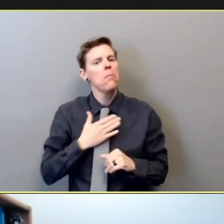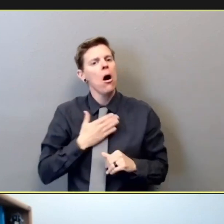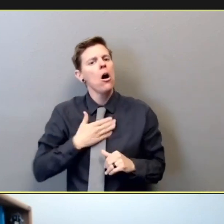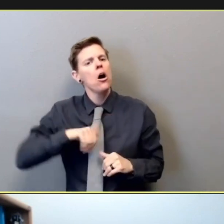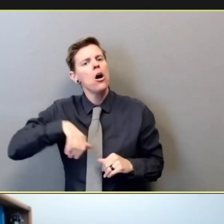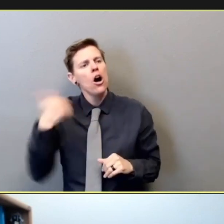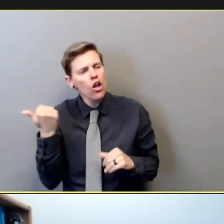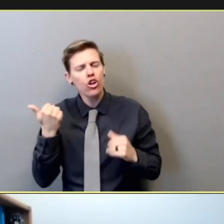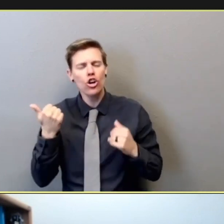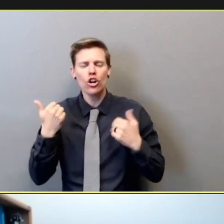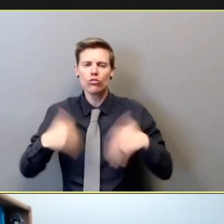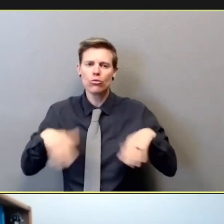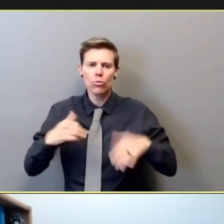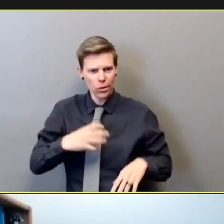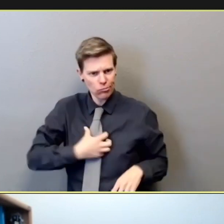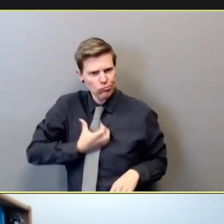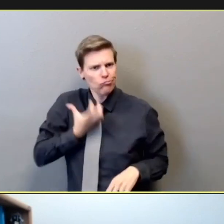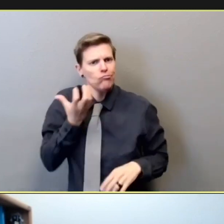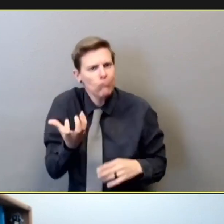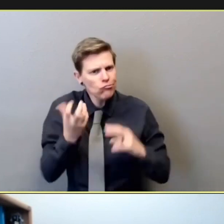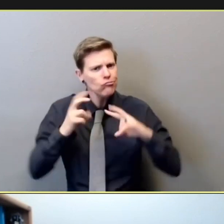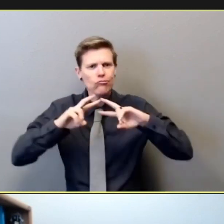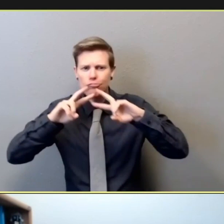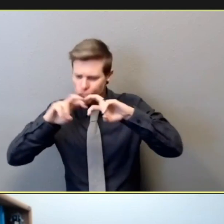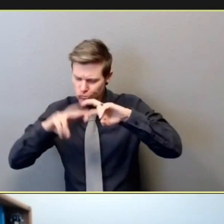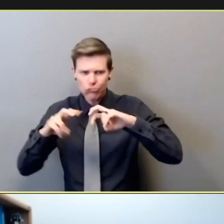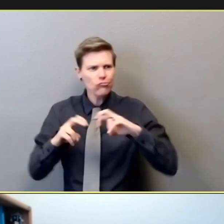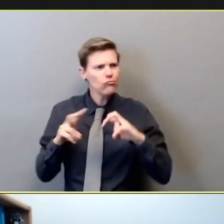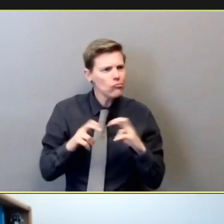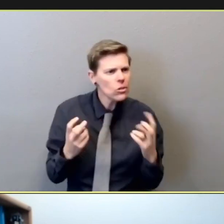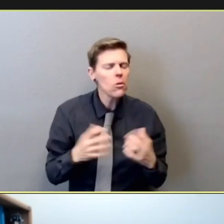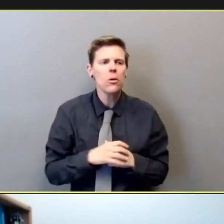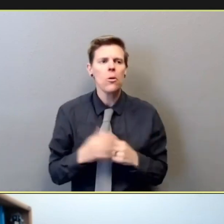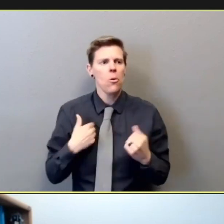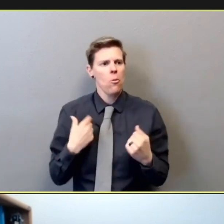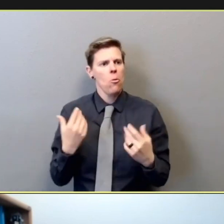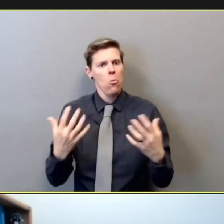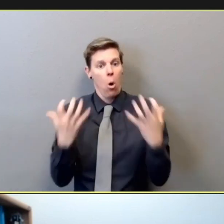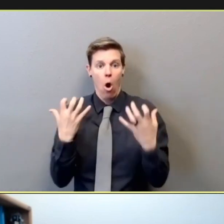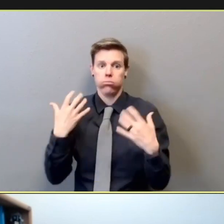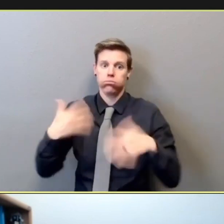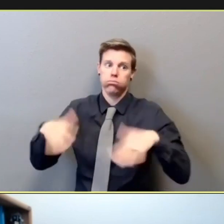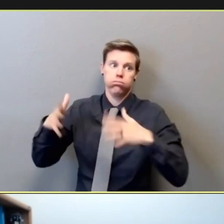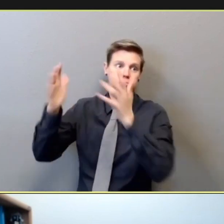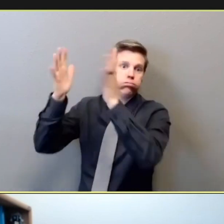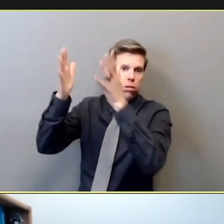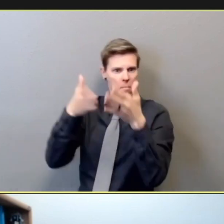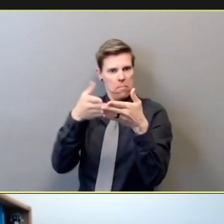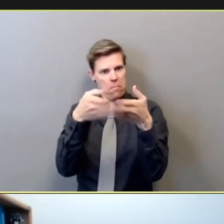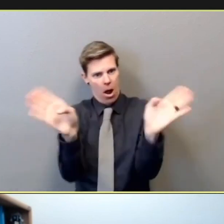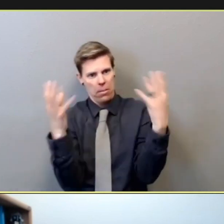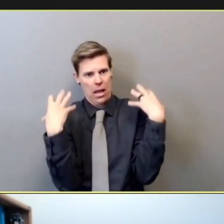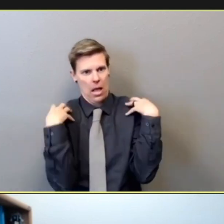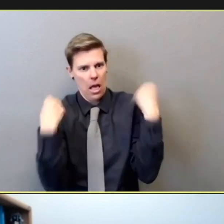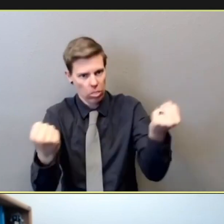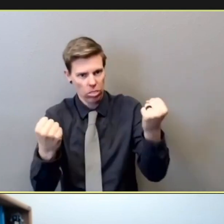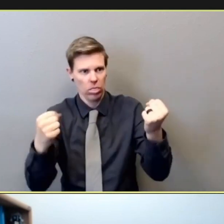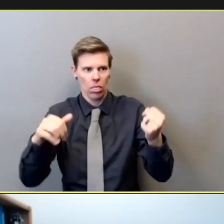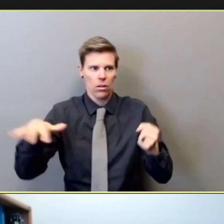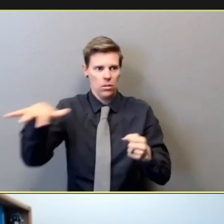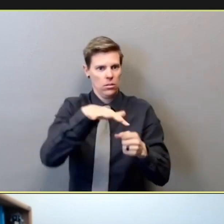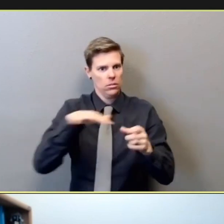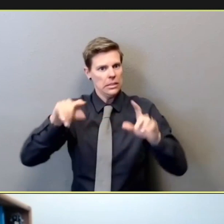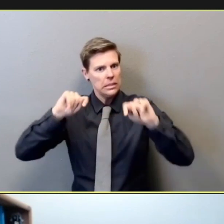I need to put a pitch in for public health. And I would just say that if we can invest in our public